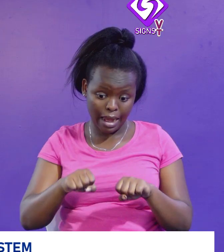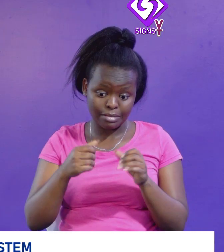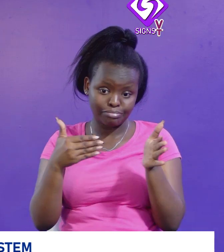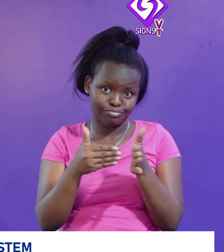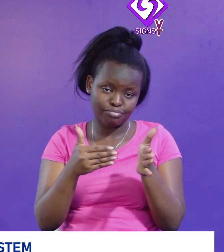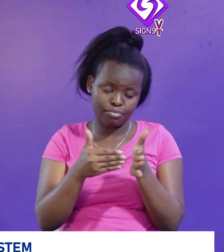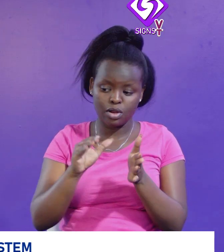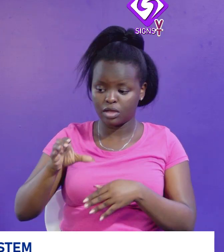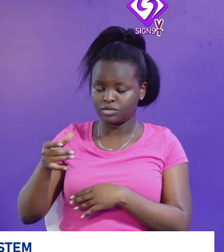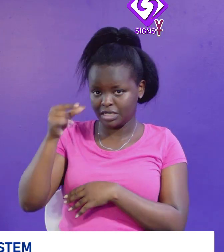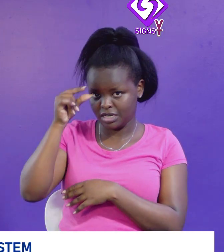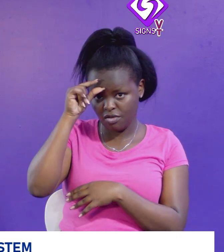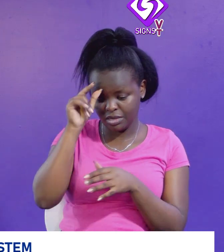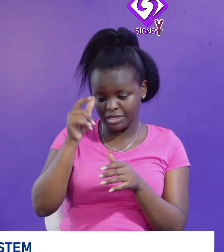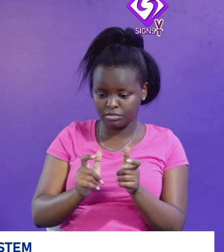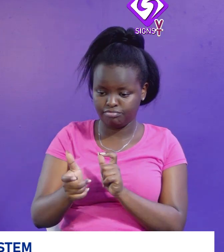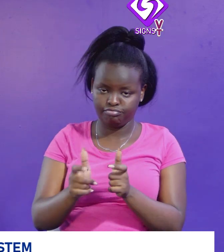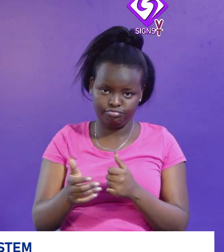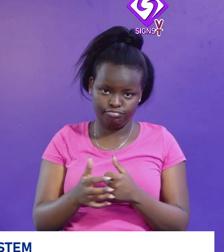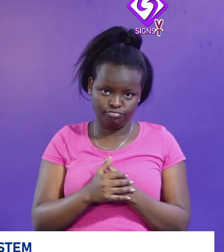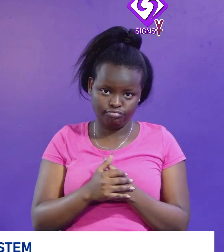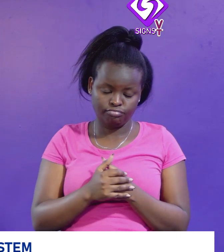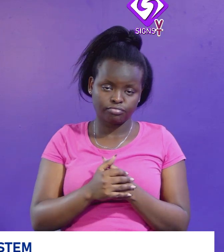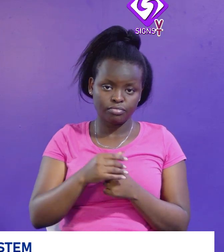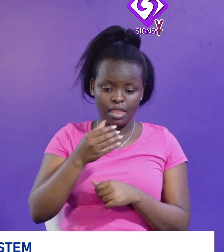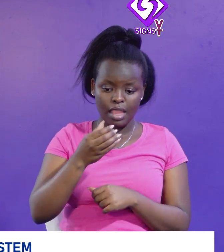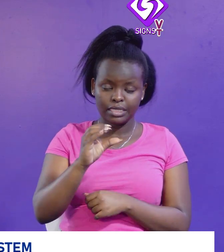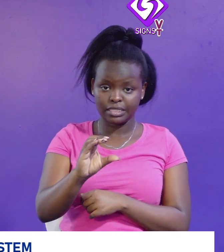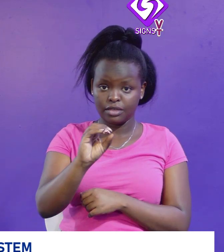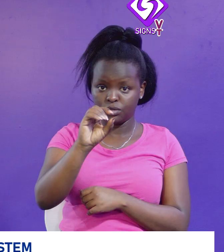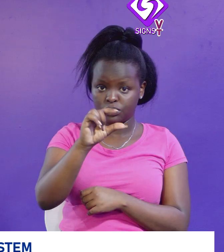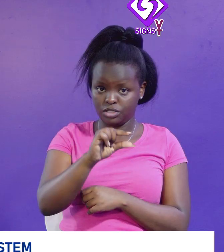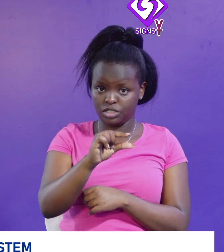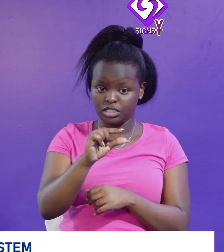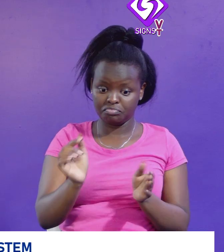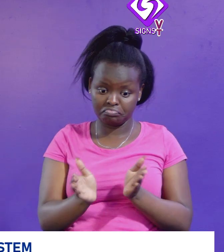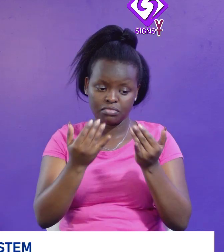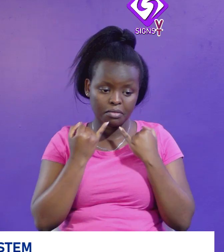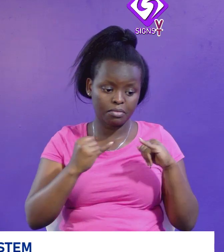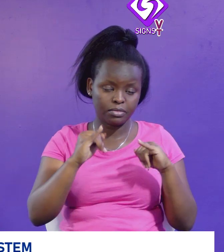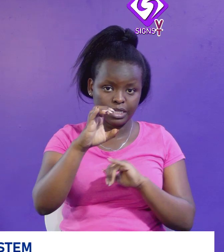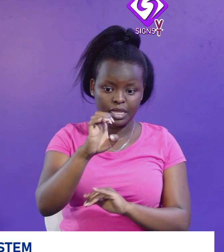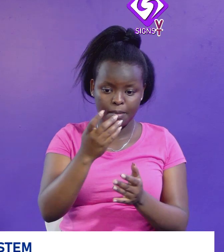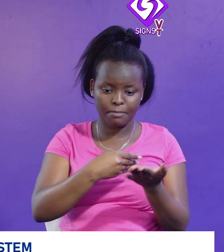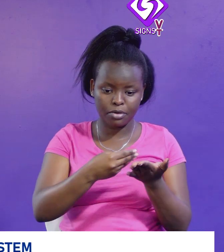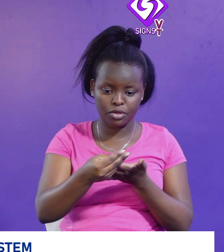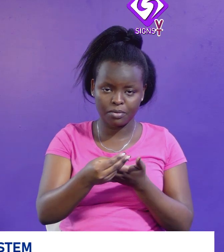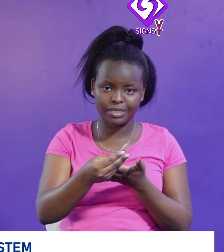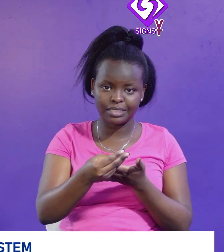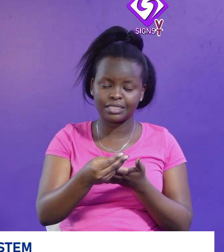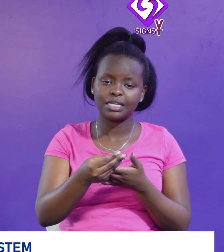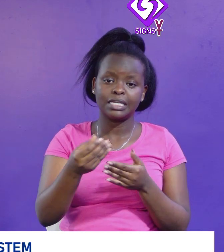In a statement, the Council of Governors urged that the implementation of the e-procurement system